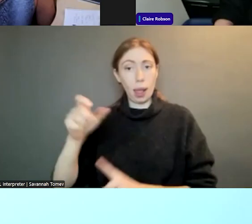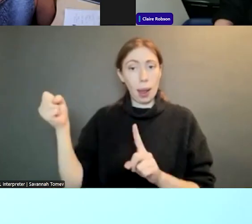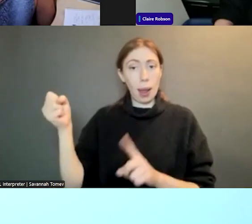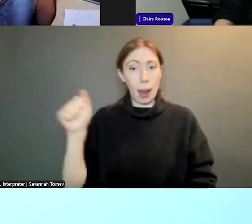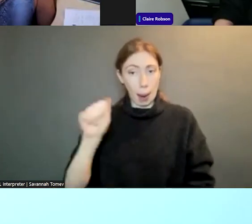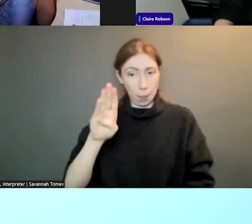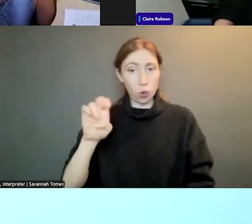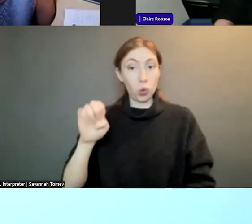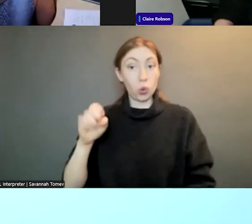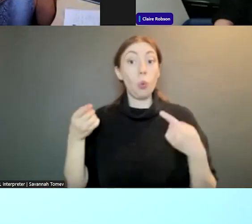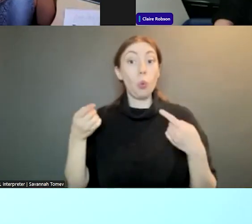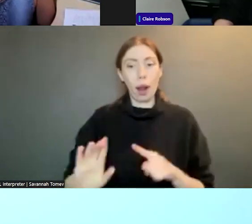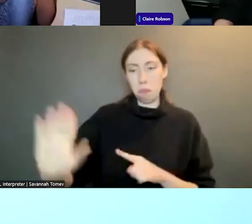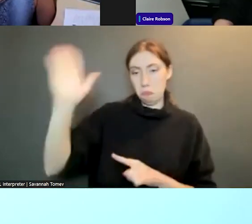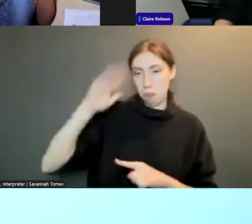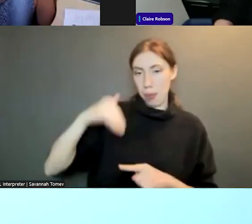want to disclose?